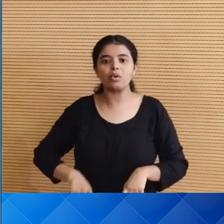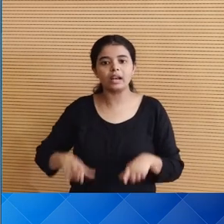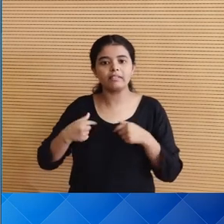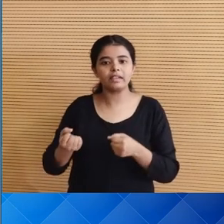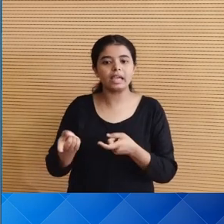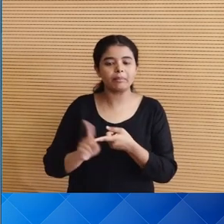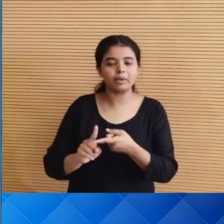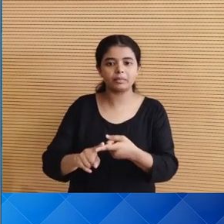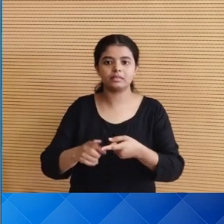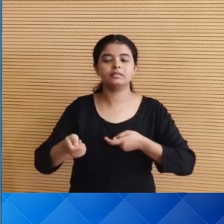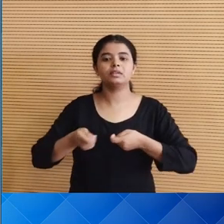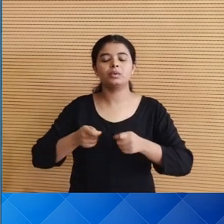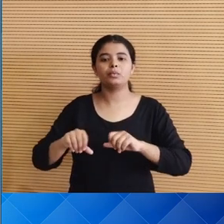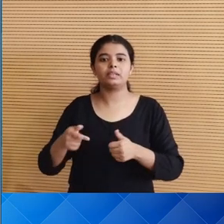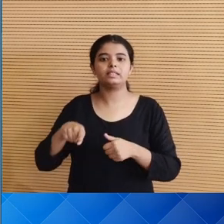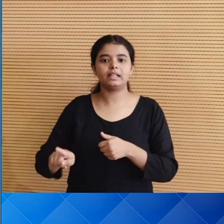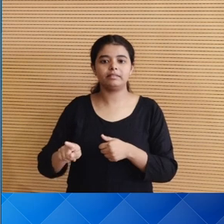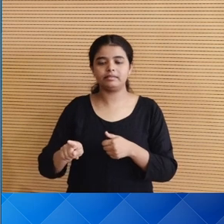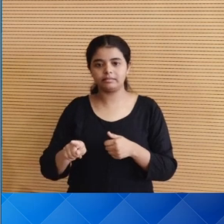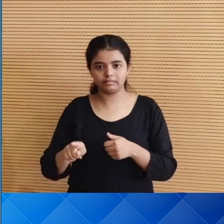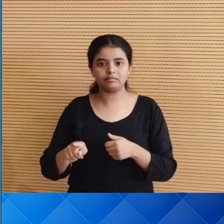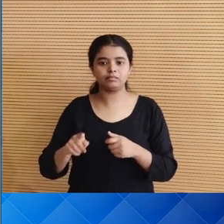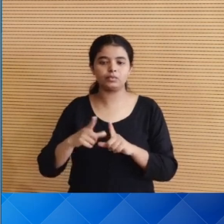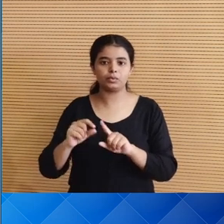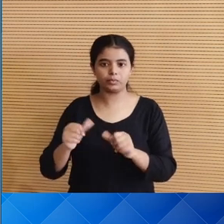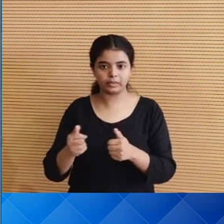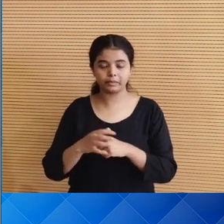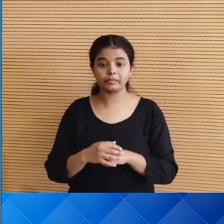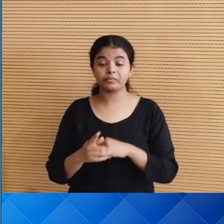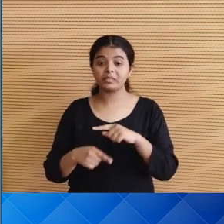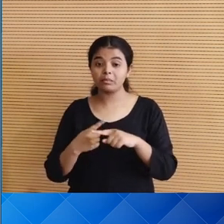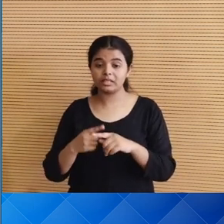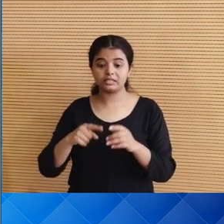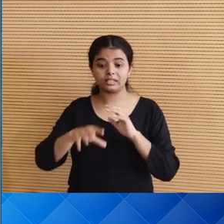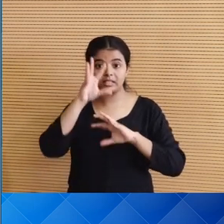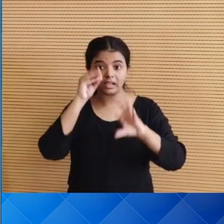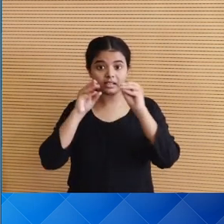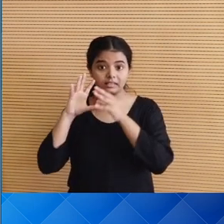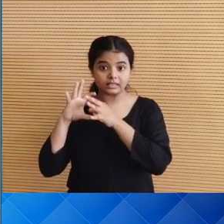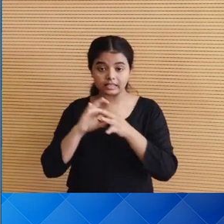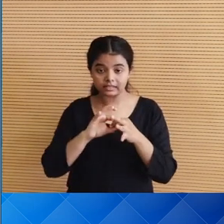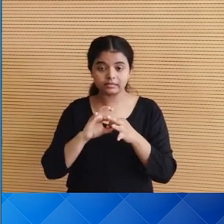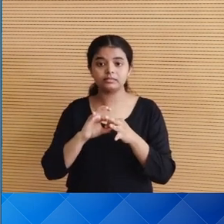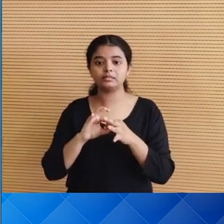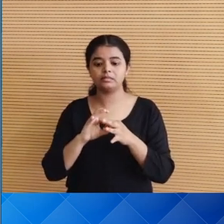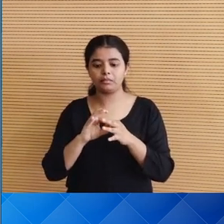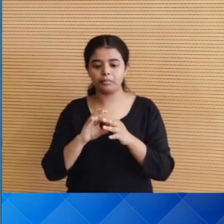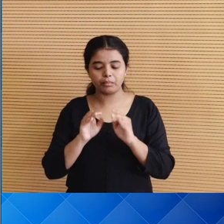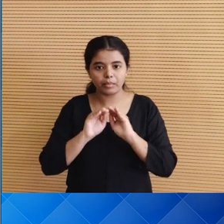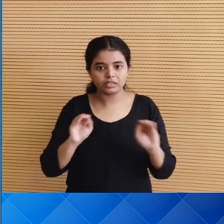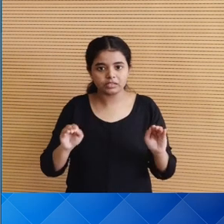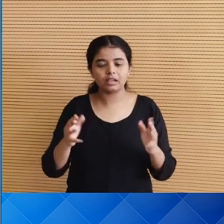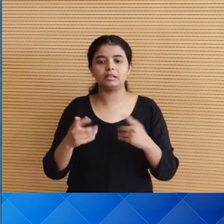these competencies, learning outcomes are identified, which are important for the teachers, for the learners